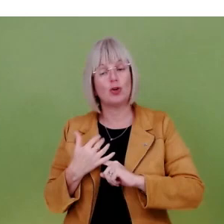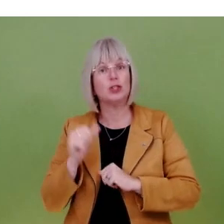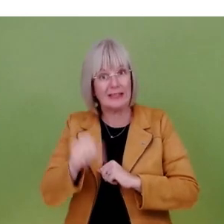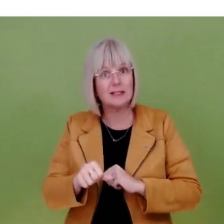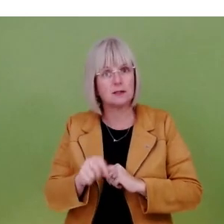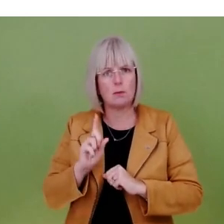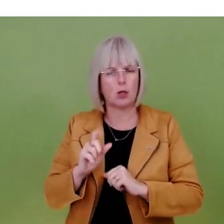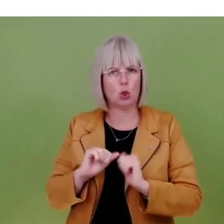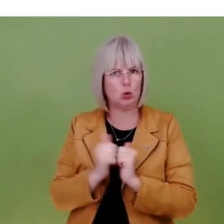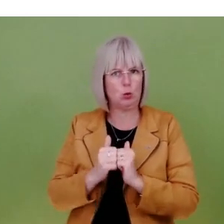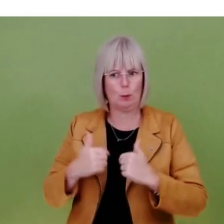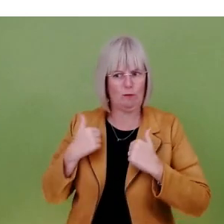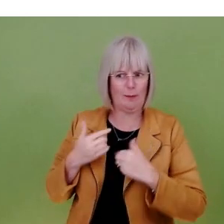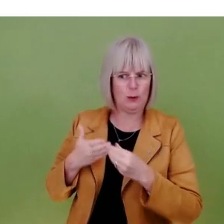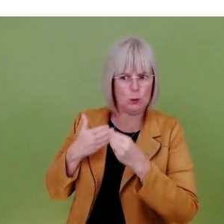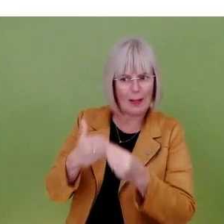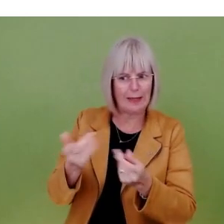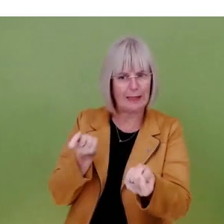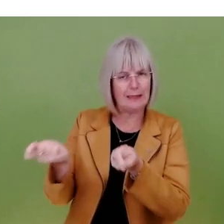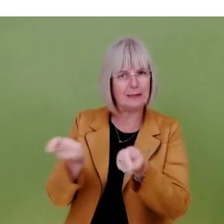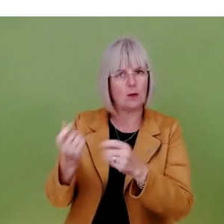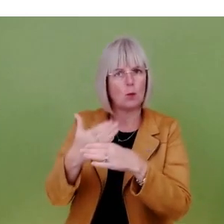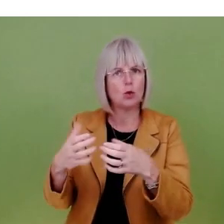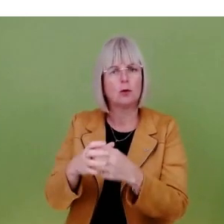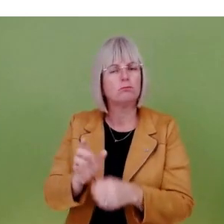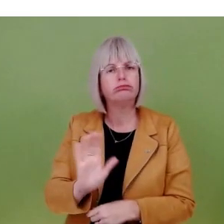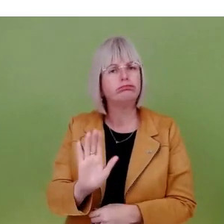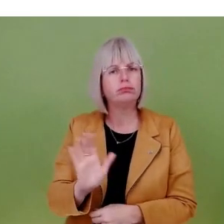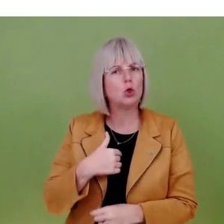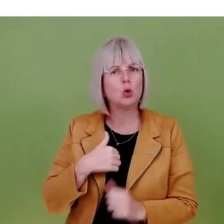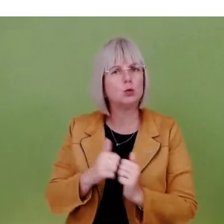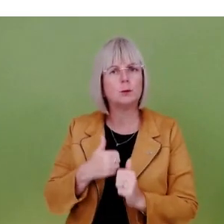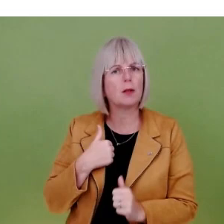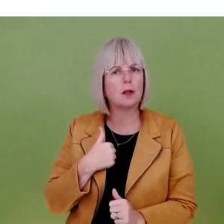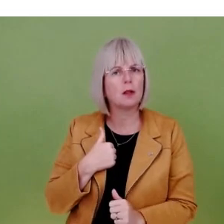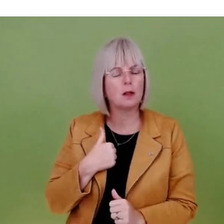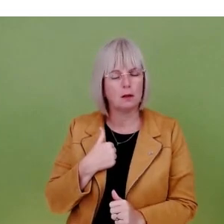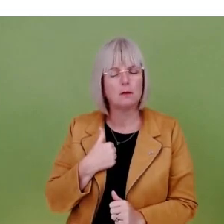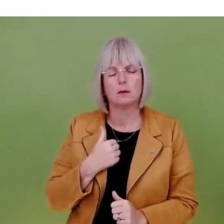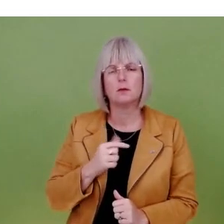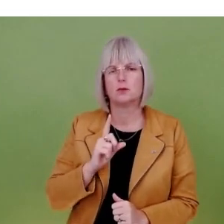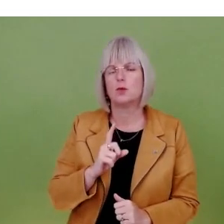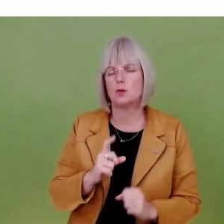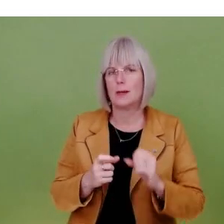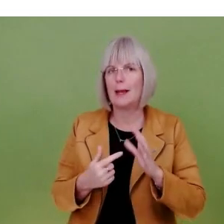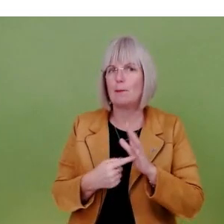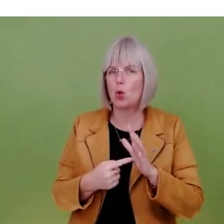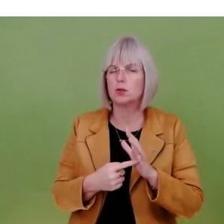So in response to that question, I think it is really important to think about